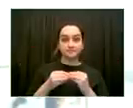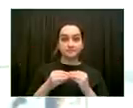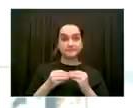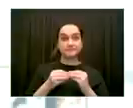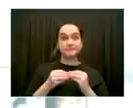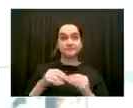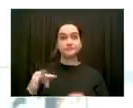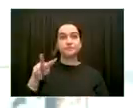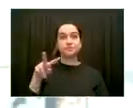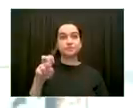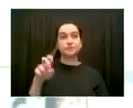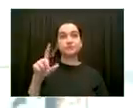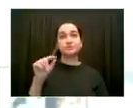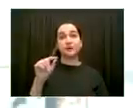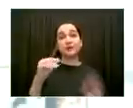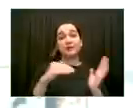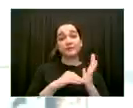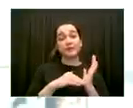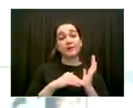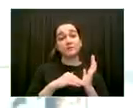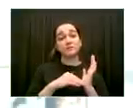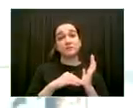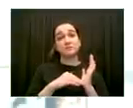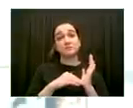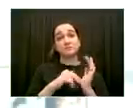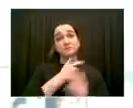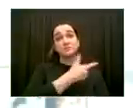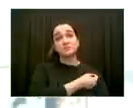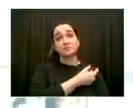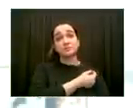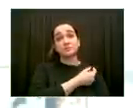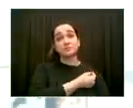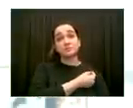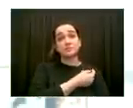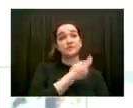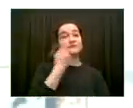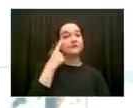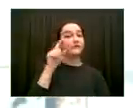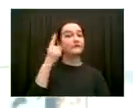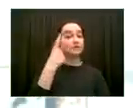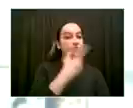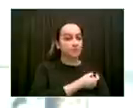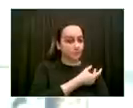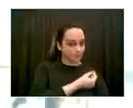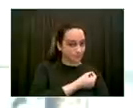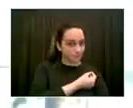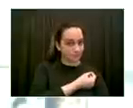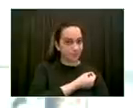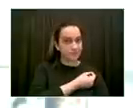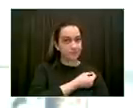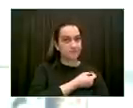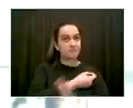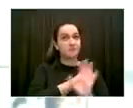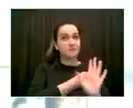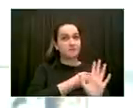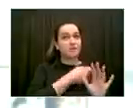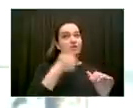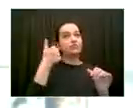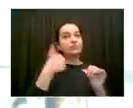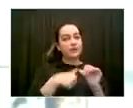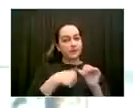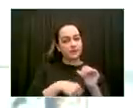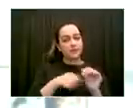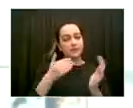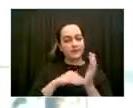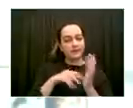220,000 first doses, acknowledging that Johnson & Johnson is only a one-dose vaccine. And then there are